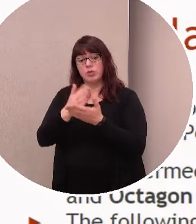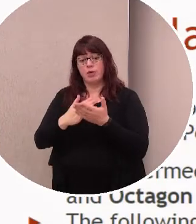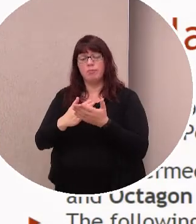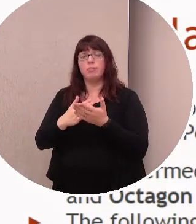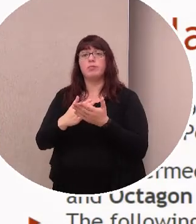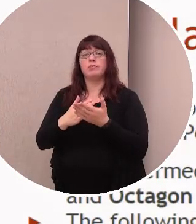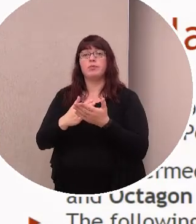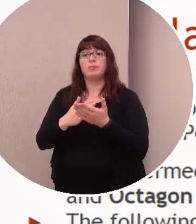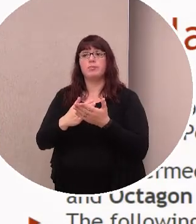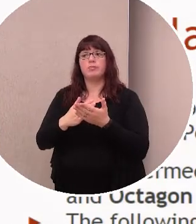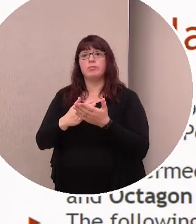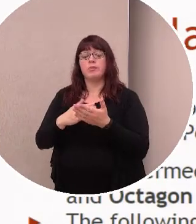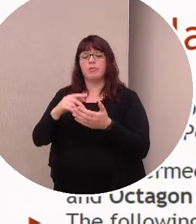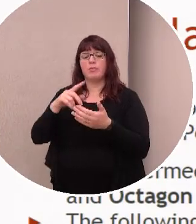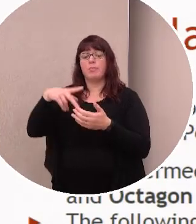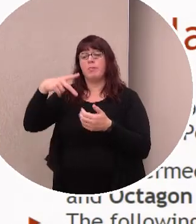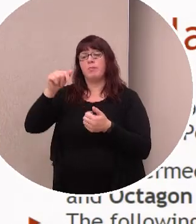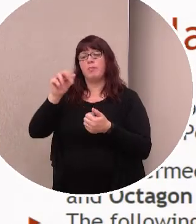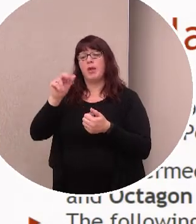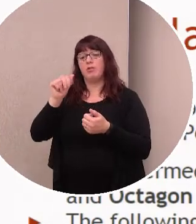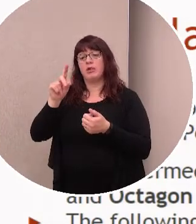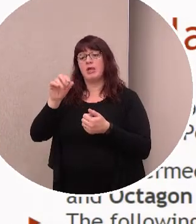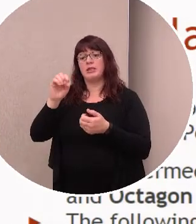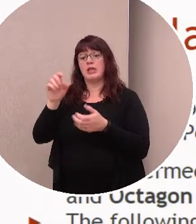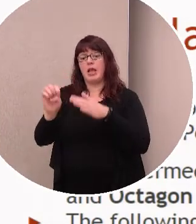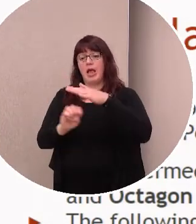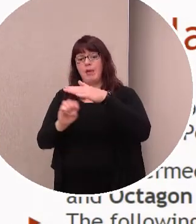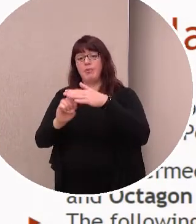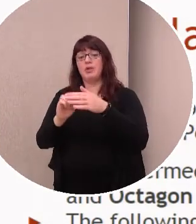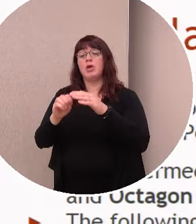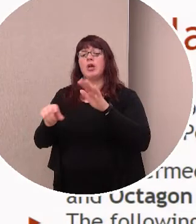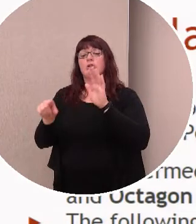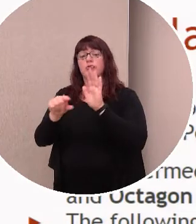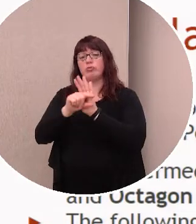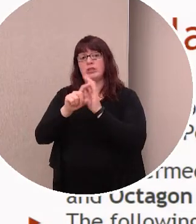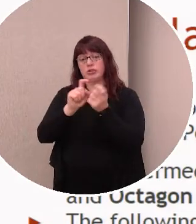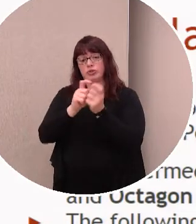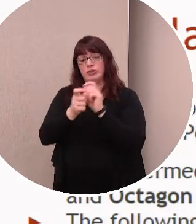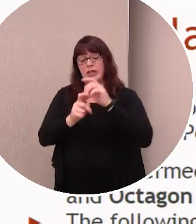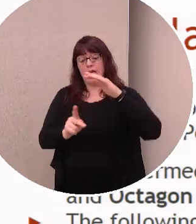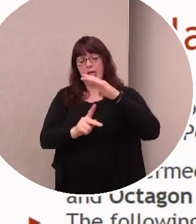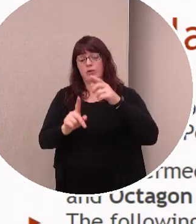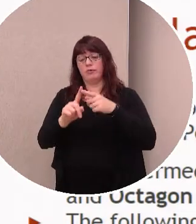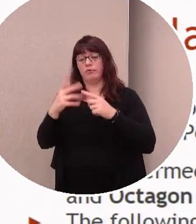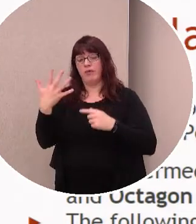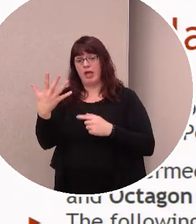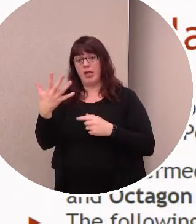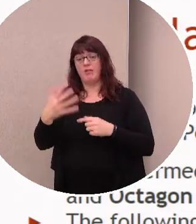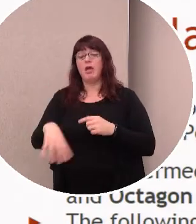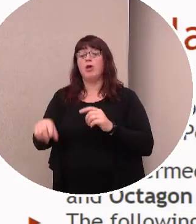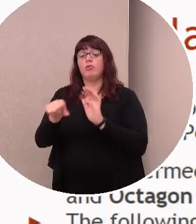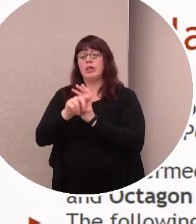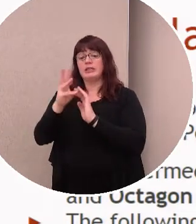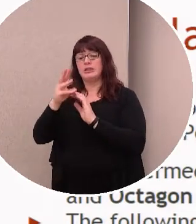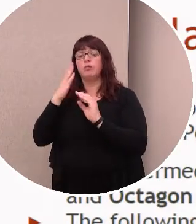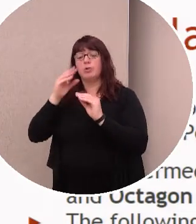place. Paradise Elementary becoming a K-5, with grade 6 moved to Paradise Intermediate, where they will remain until grade